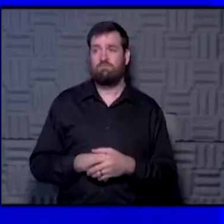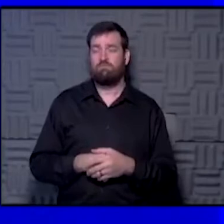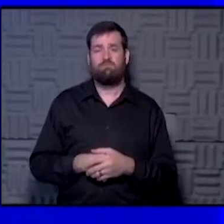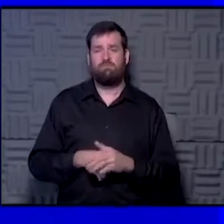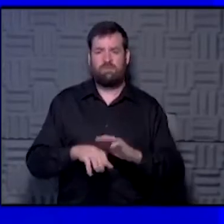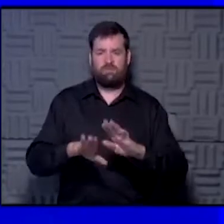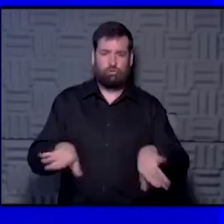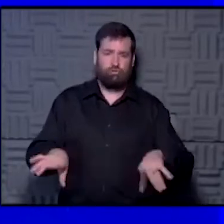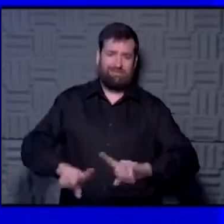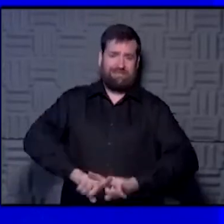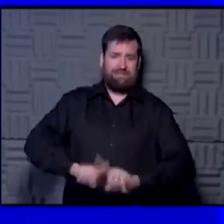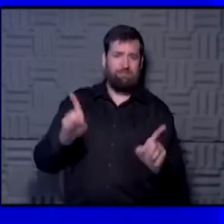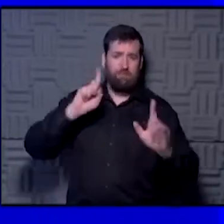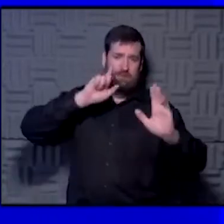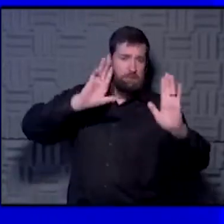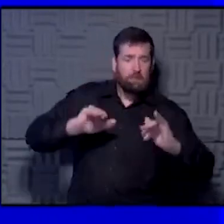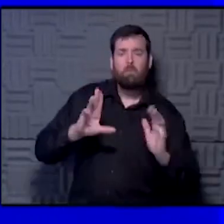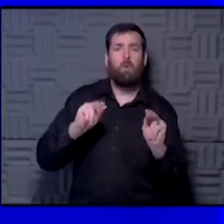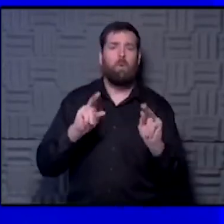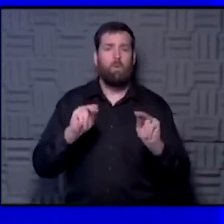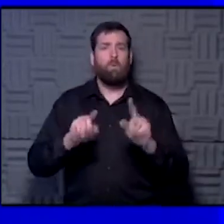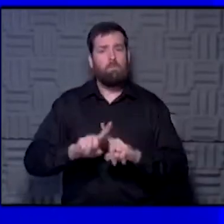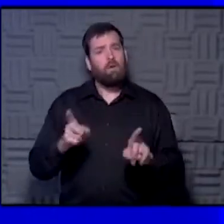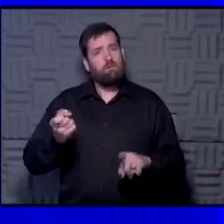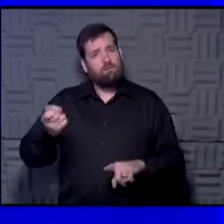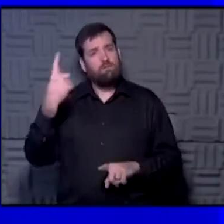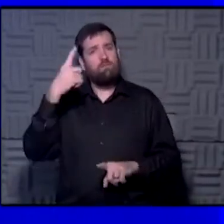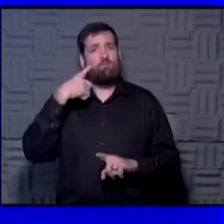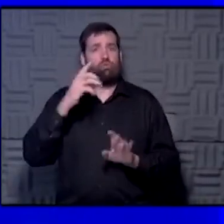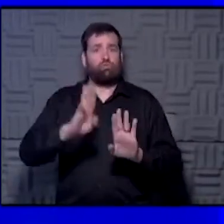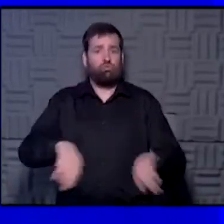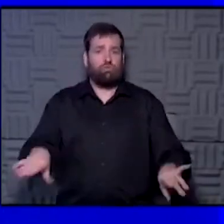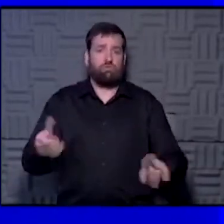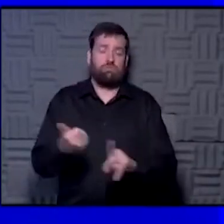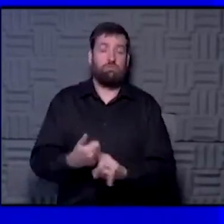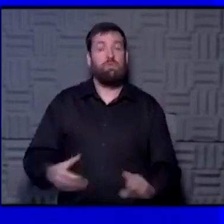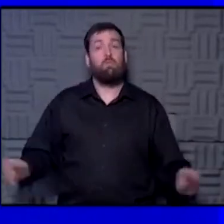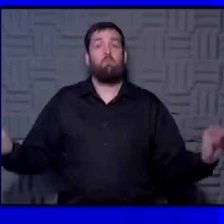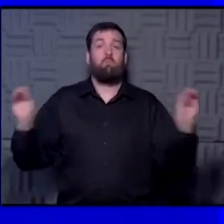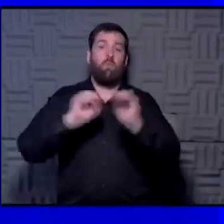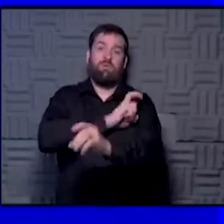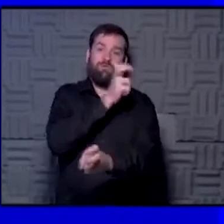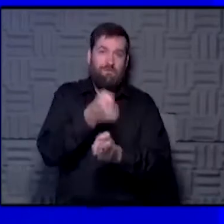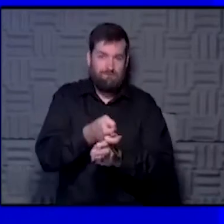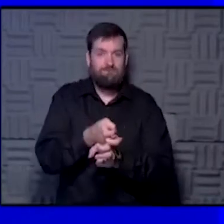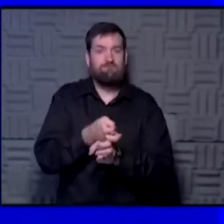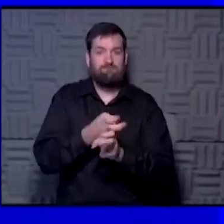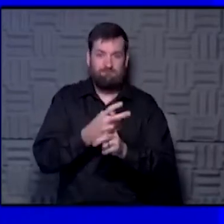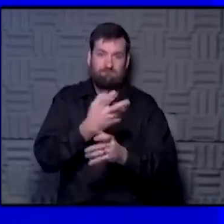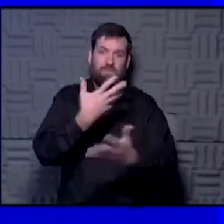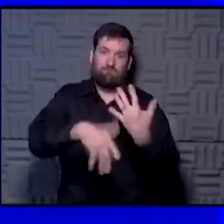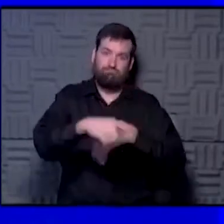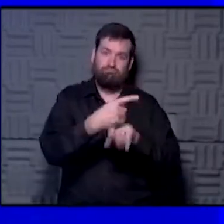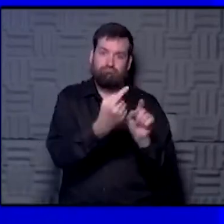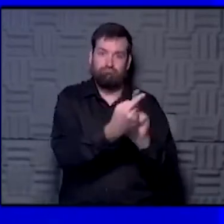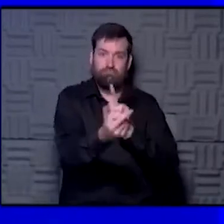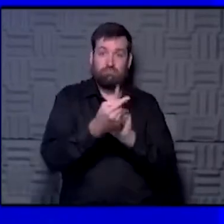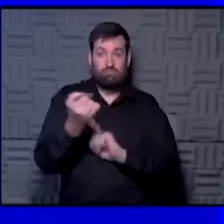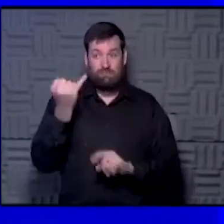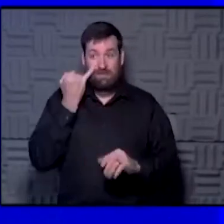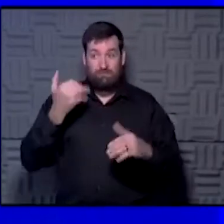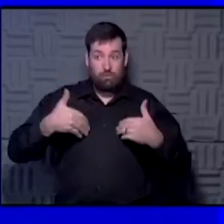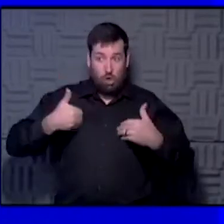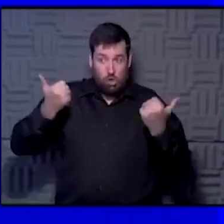holding children to different standards, but we do understand that for children, it is much more difficult to maintain that spacing. Sometimes if they're younger,